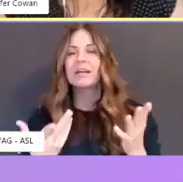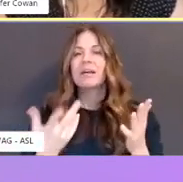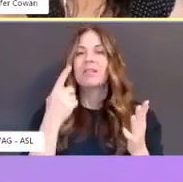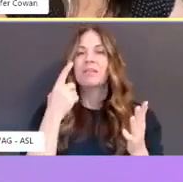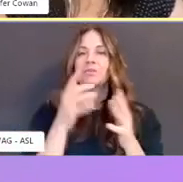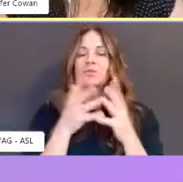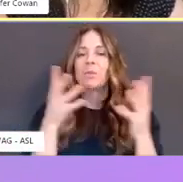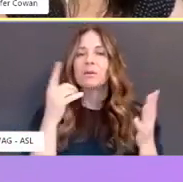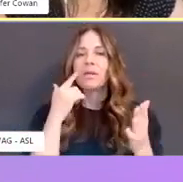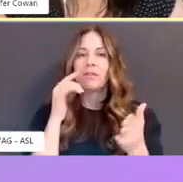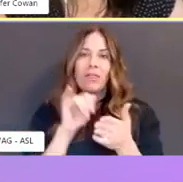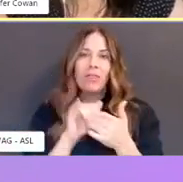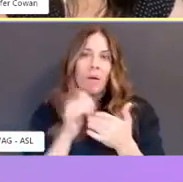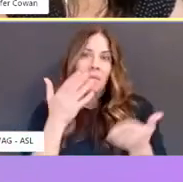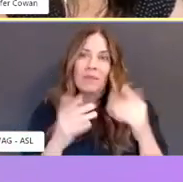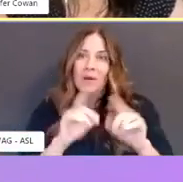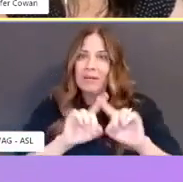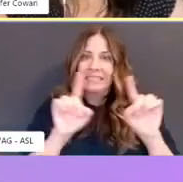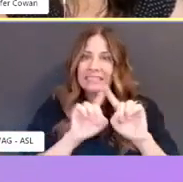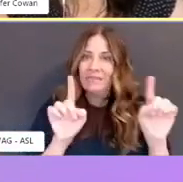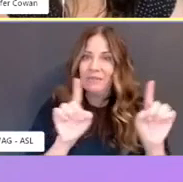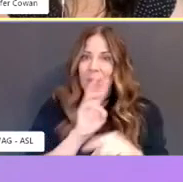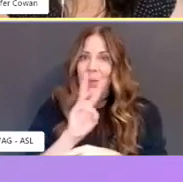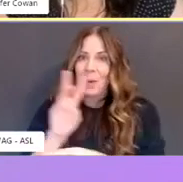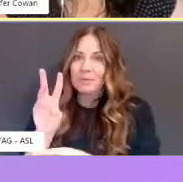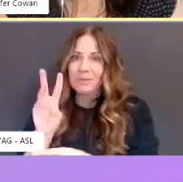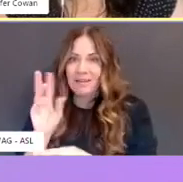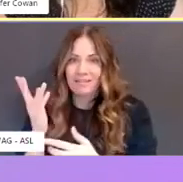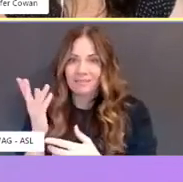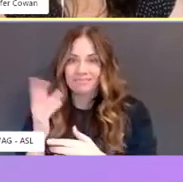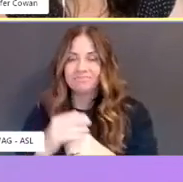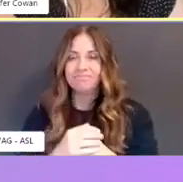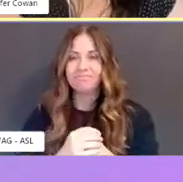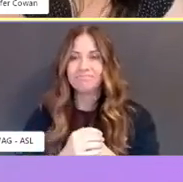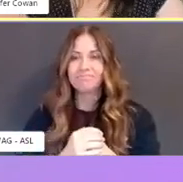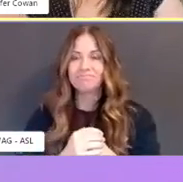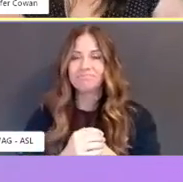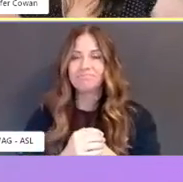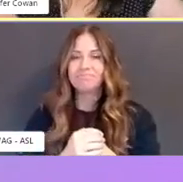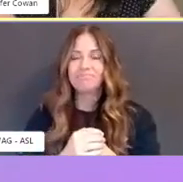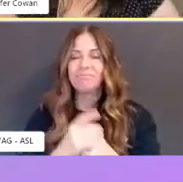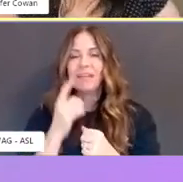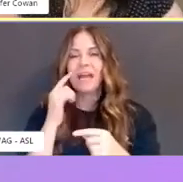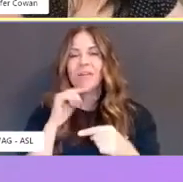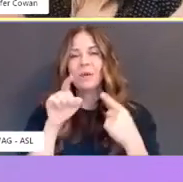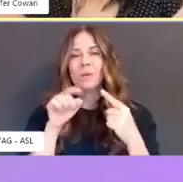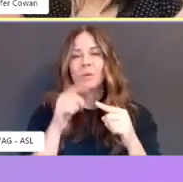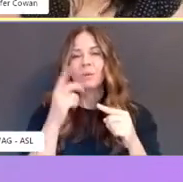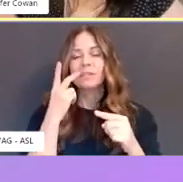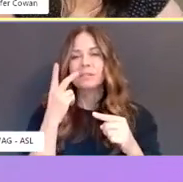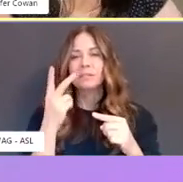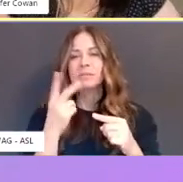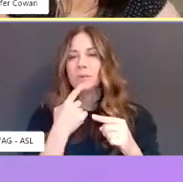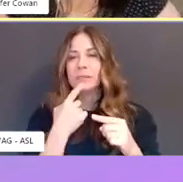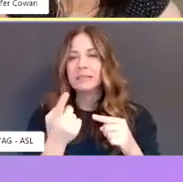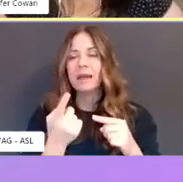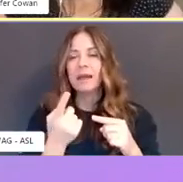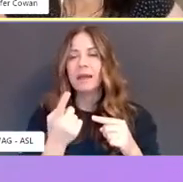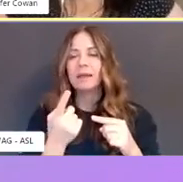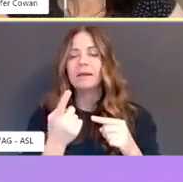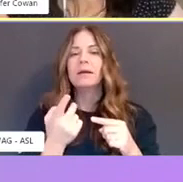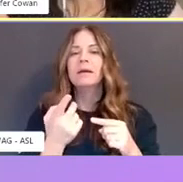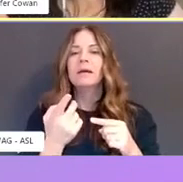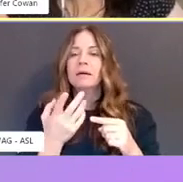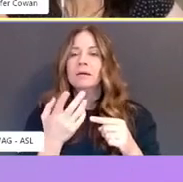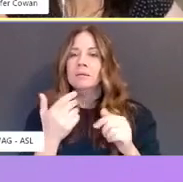that they were on a different website altogether. So I think that when we say that compliance